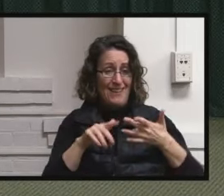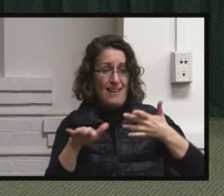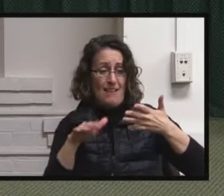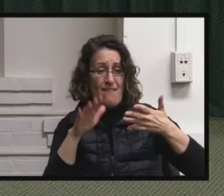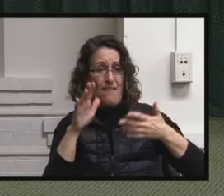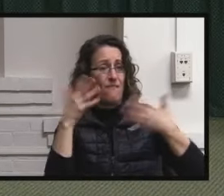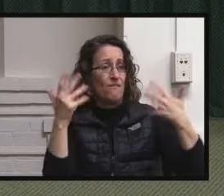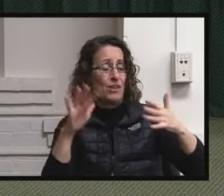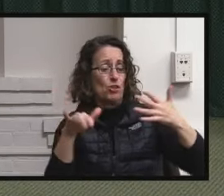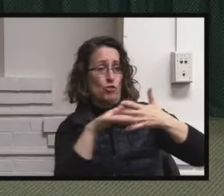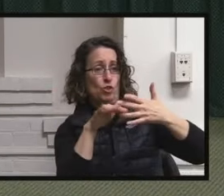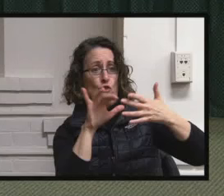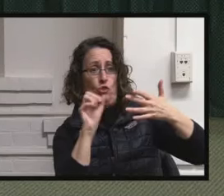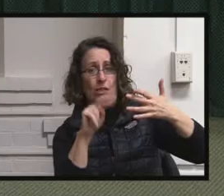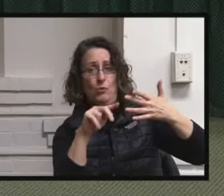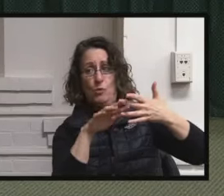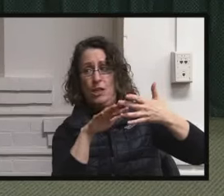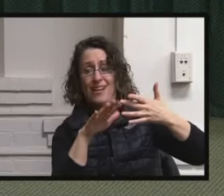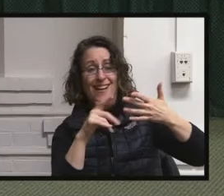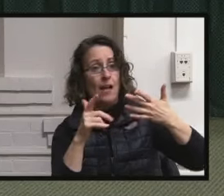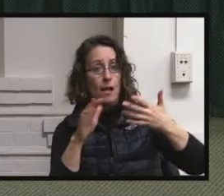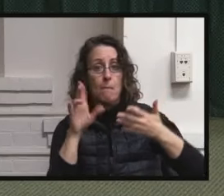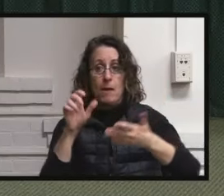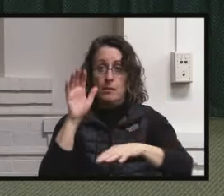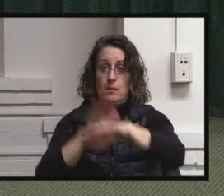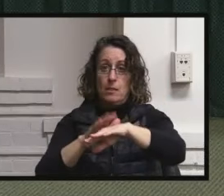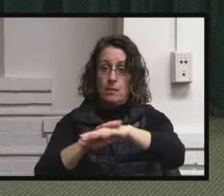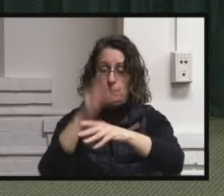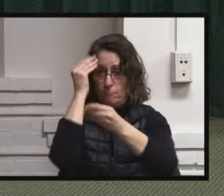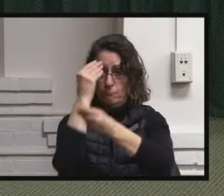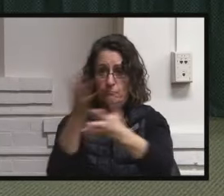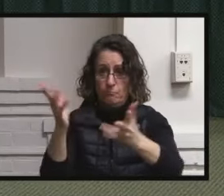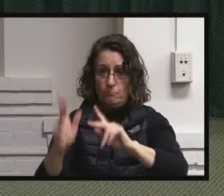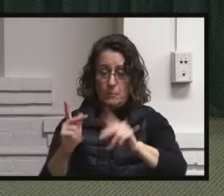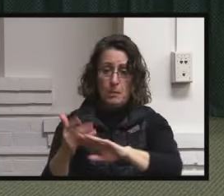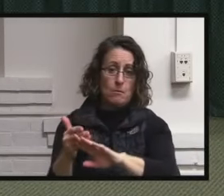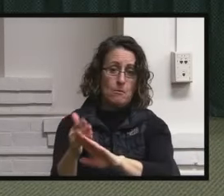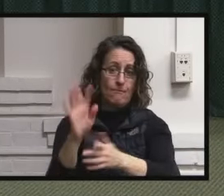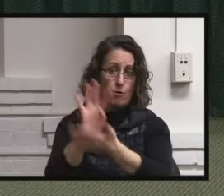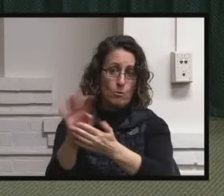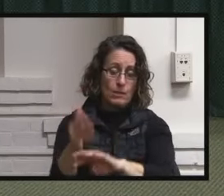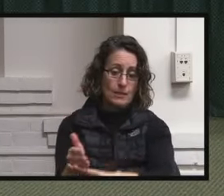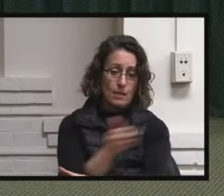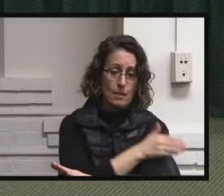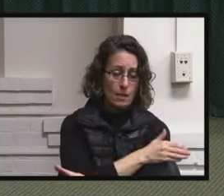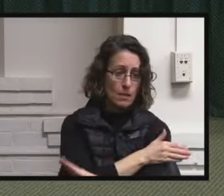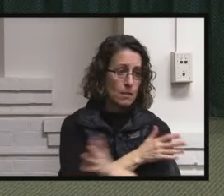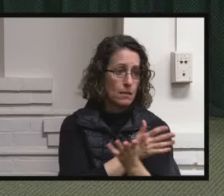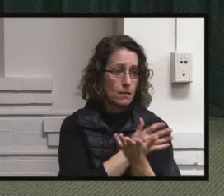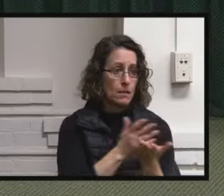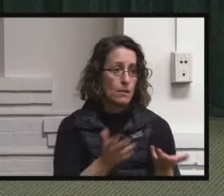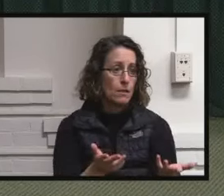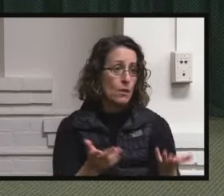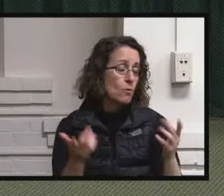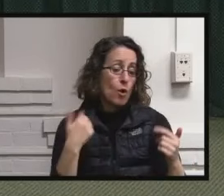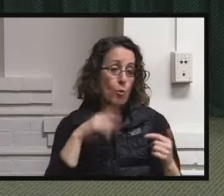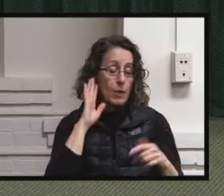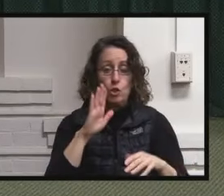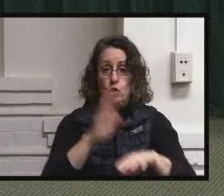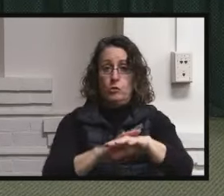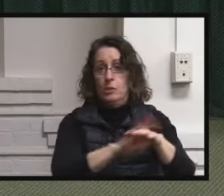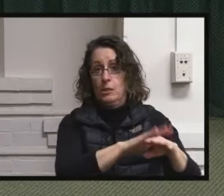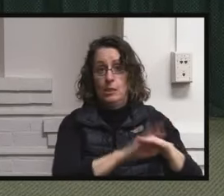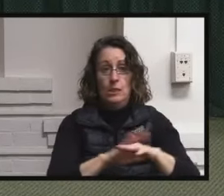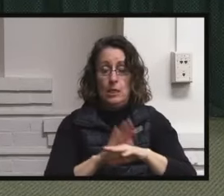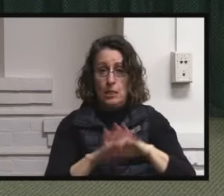are we? We'll be. Well, we could just say, do you want us to do the police fire? It's going to cost around a nickel.